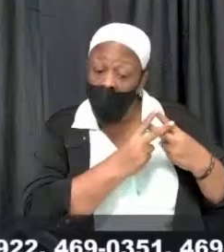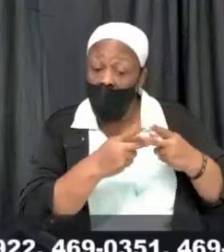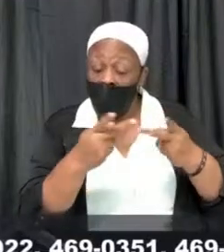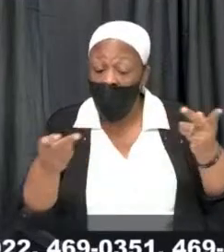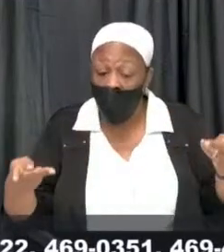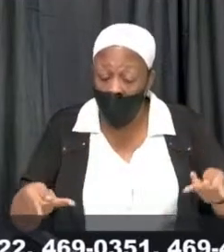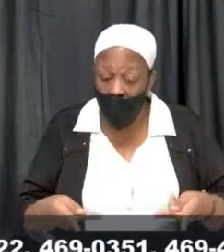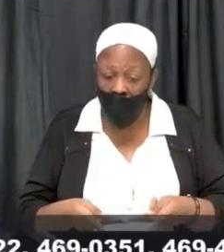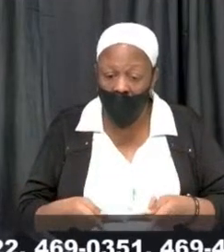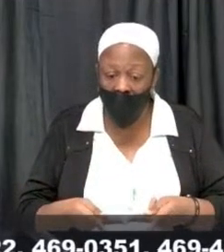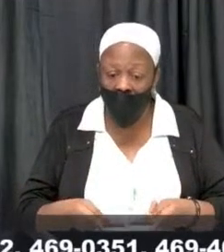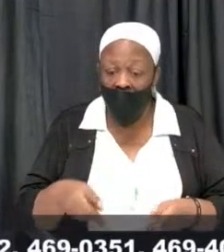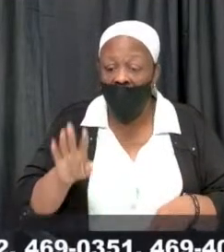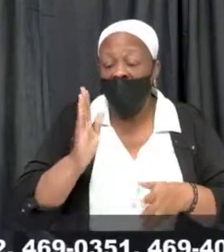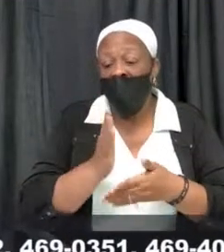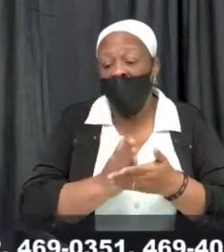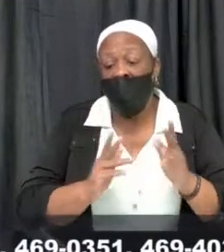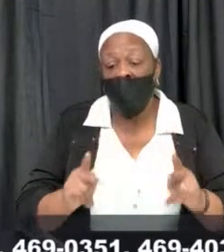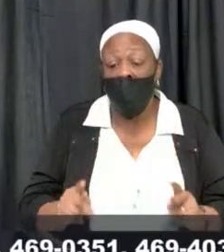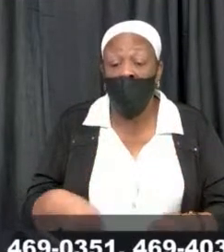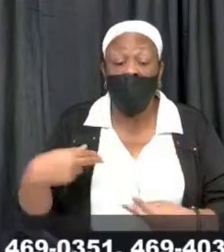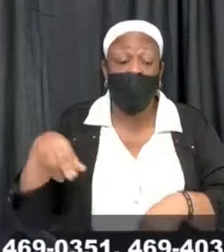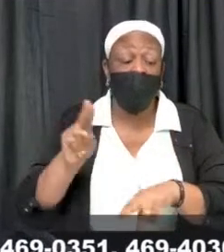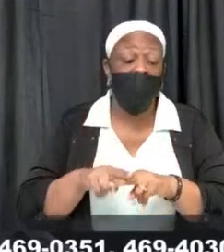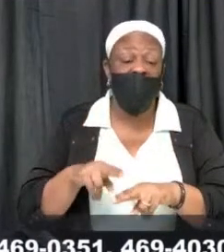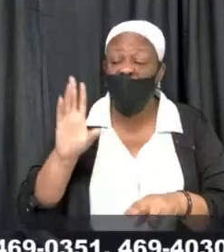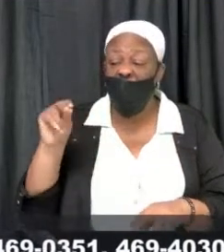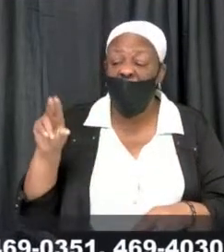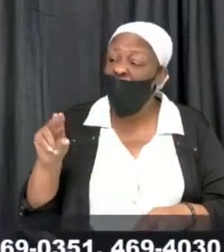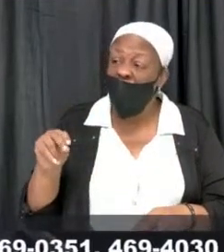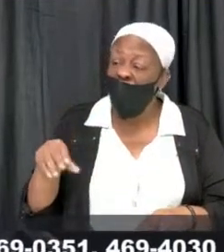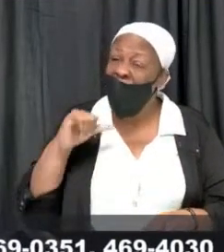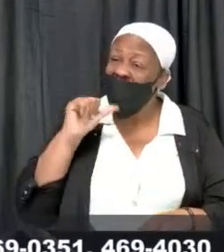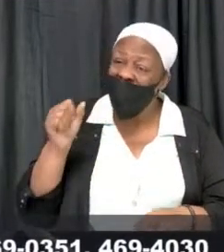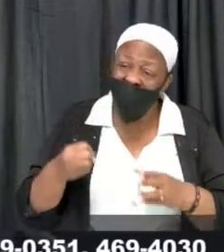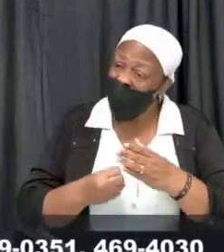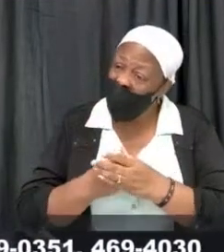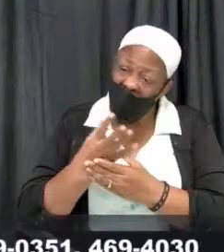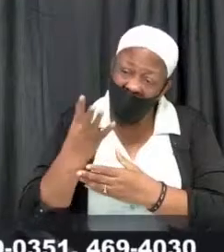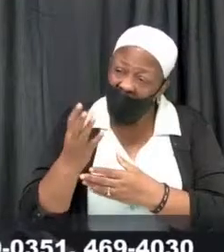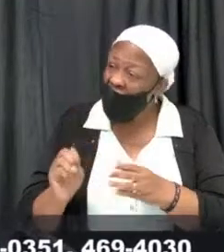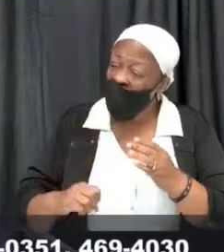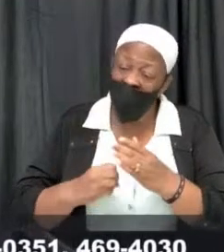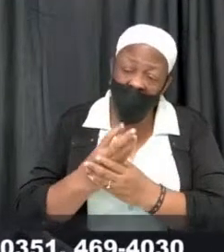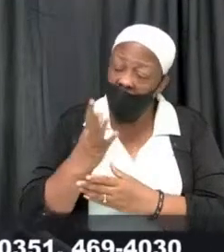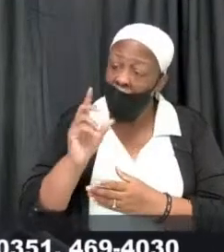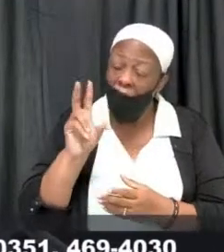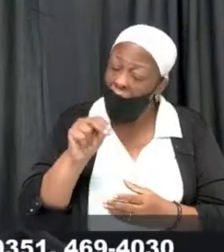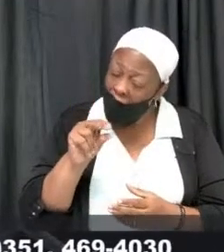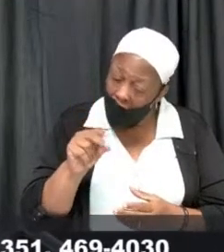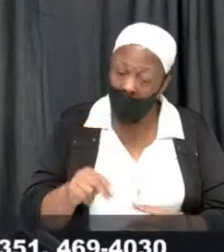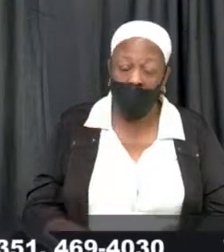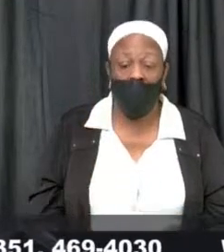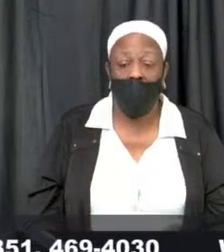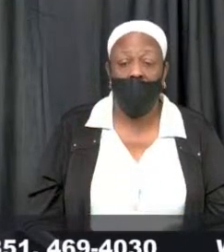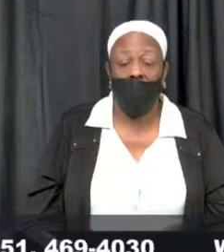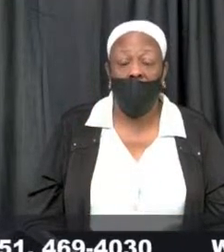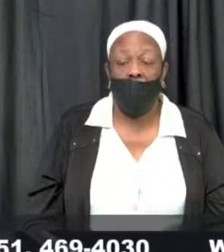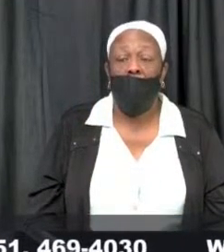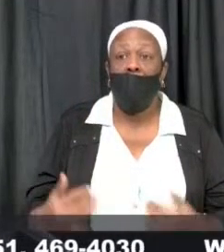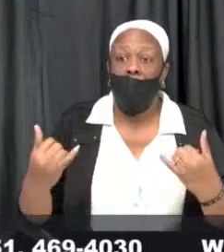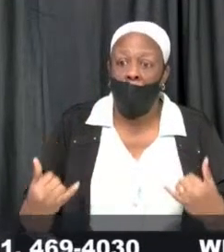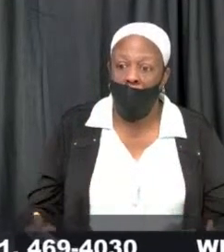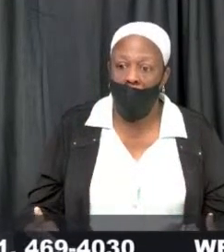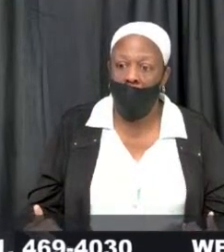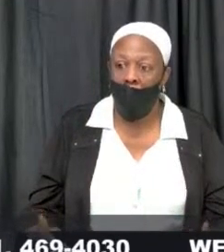Nevis to find yourself not vaccinated or unvaccinated. Do your